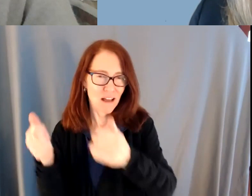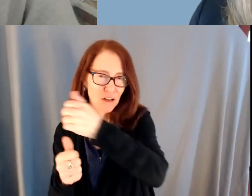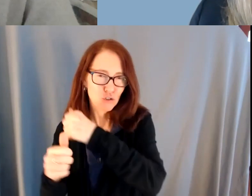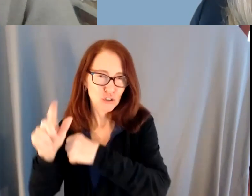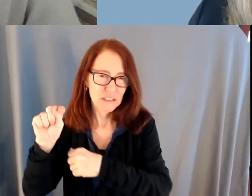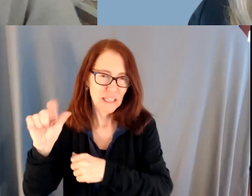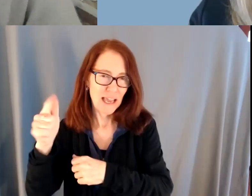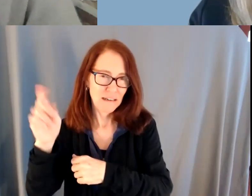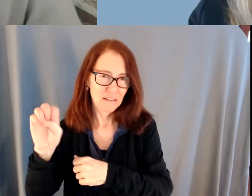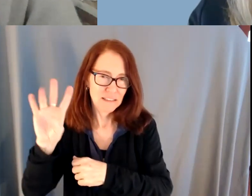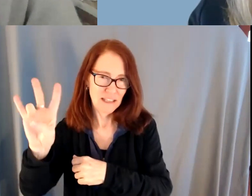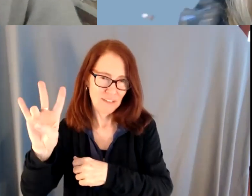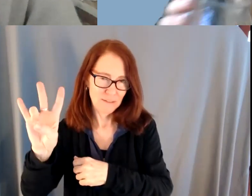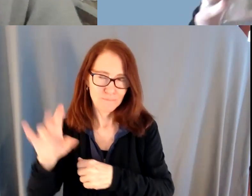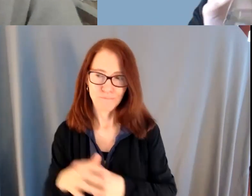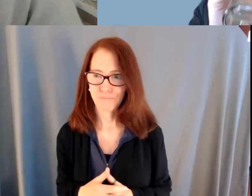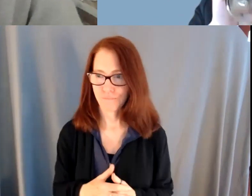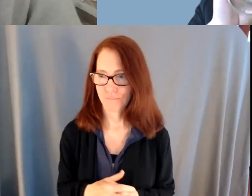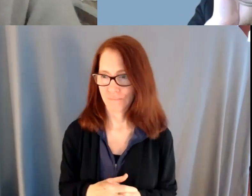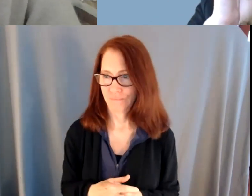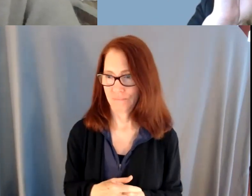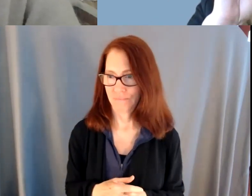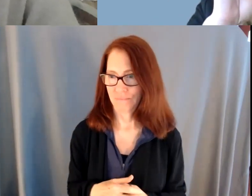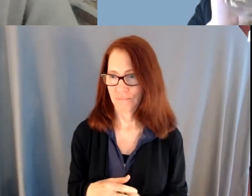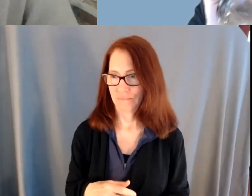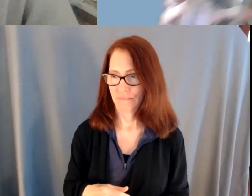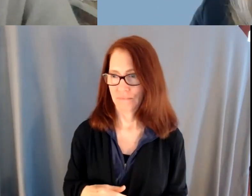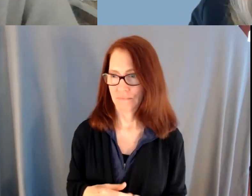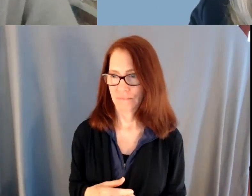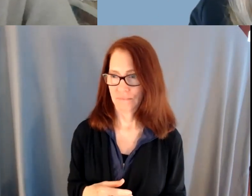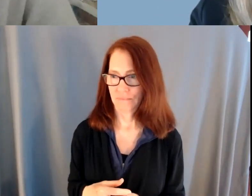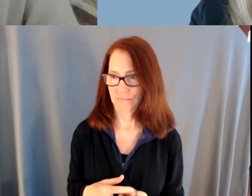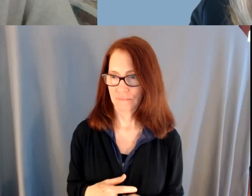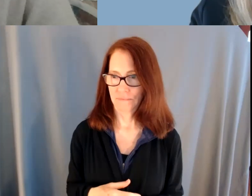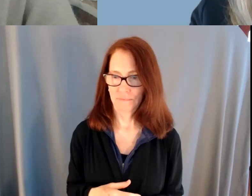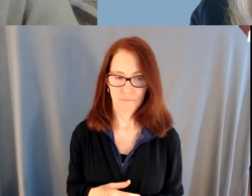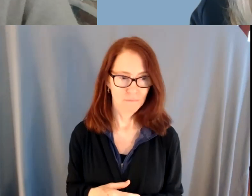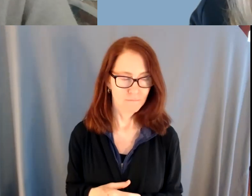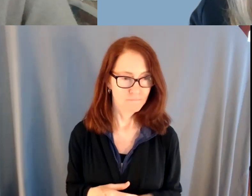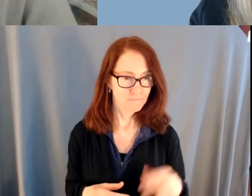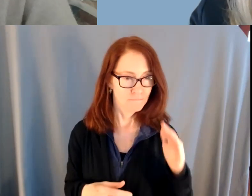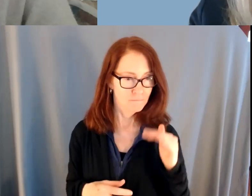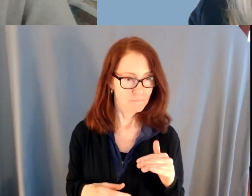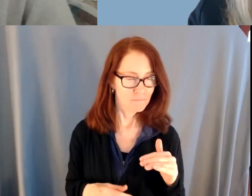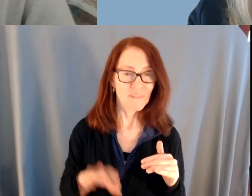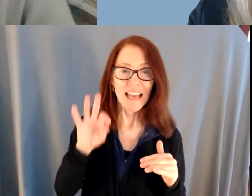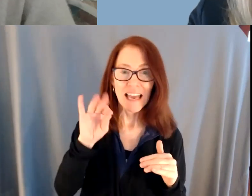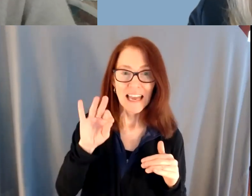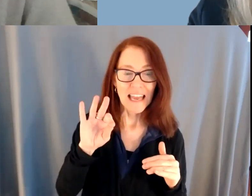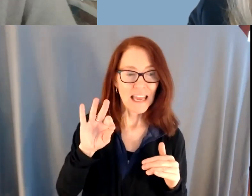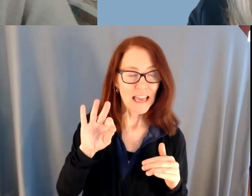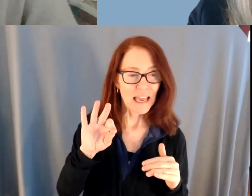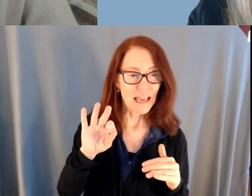Thank you. If you are unable to meet an accommodation request for whatever reason, what is